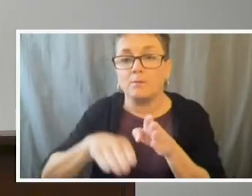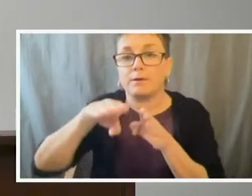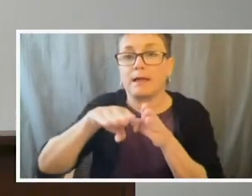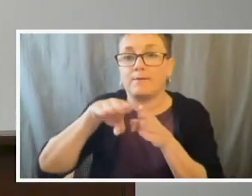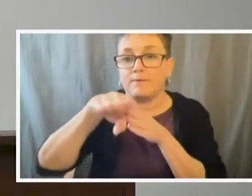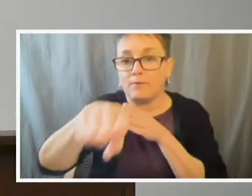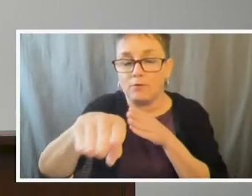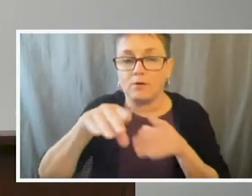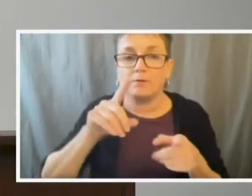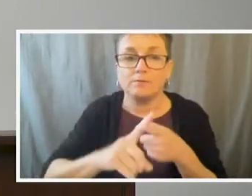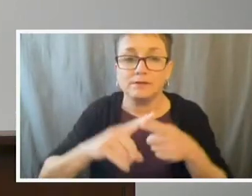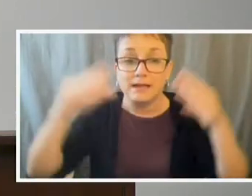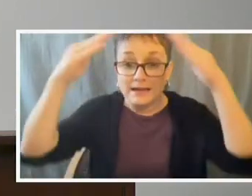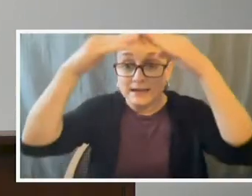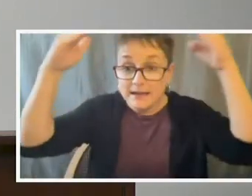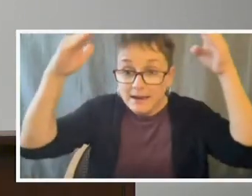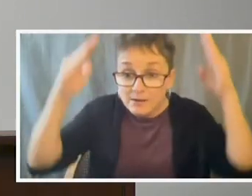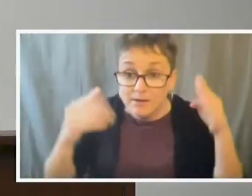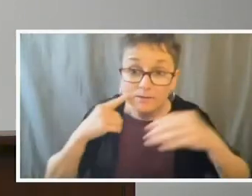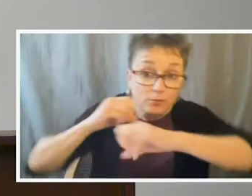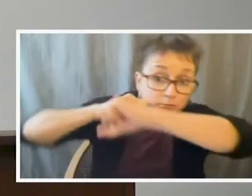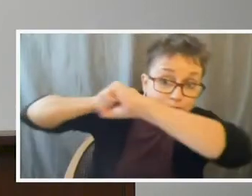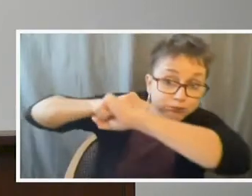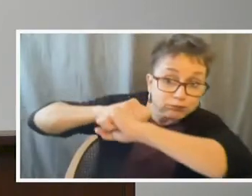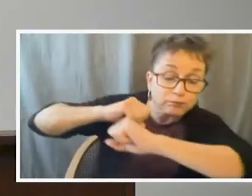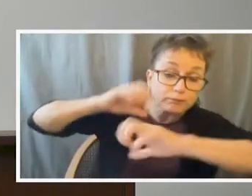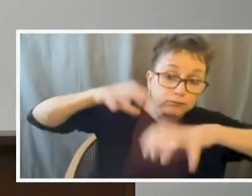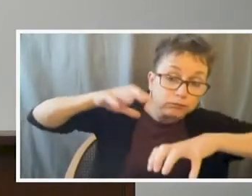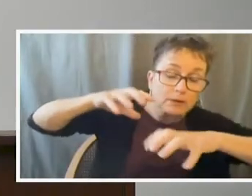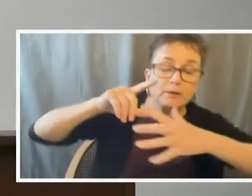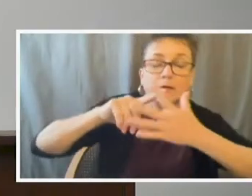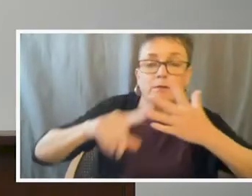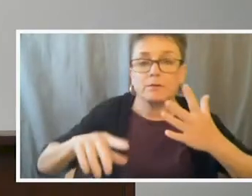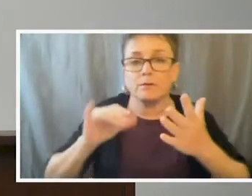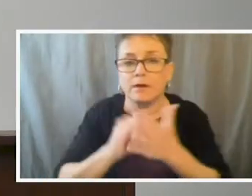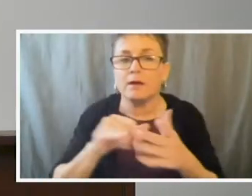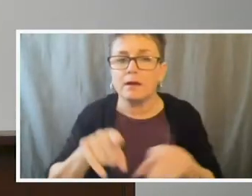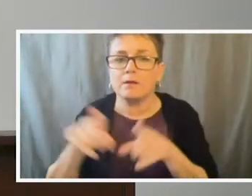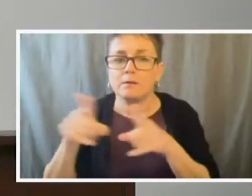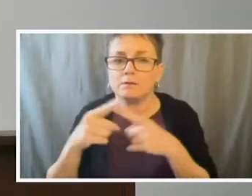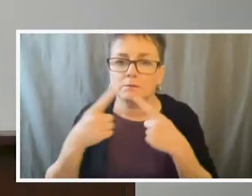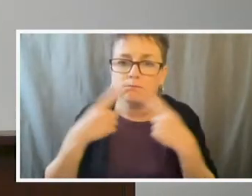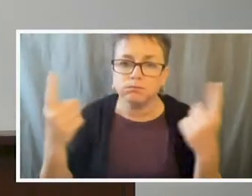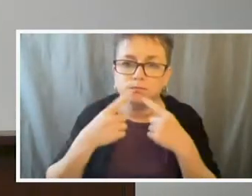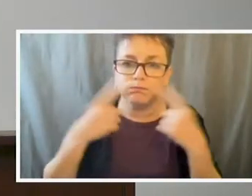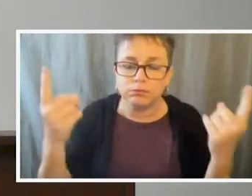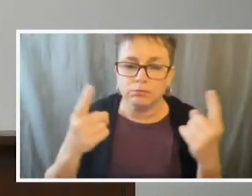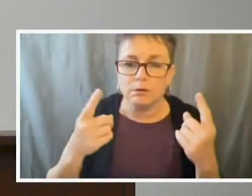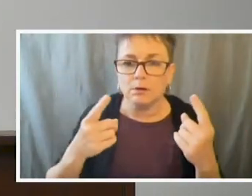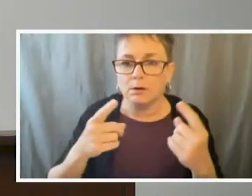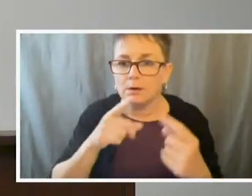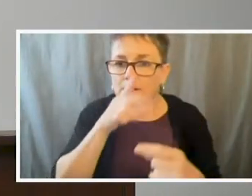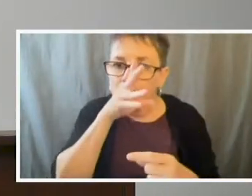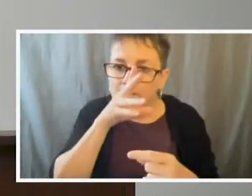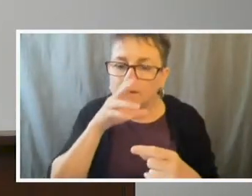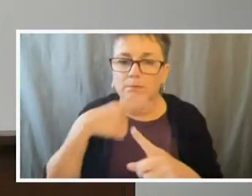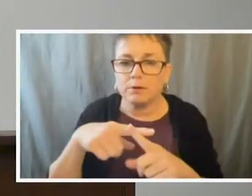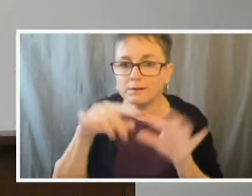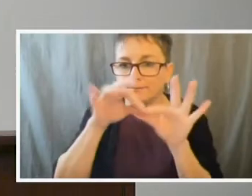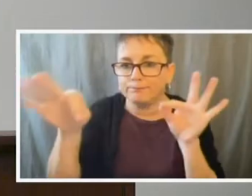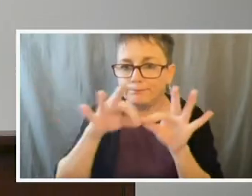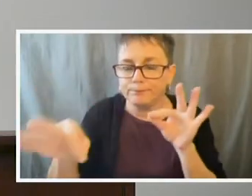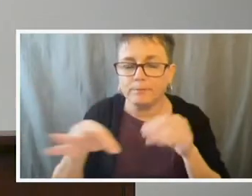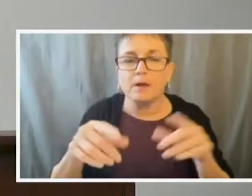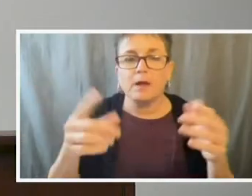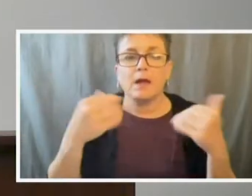canopies, heated waiting areas, and state-of-the-art video and public announcement amenities. Our five-year capital plan also includes the